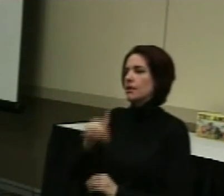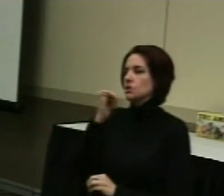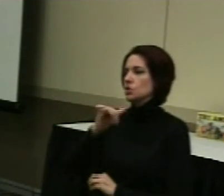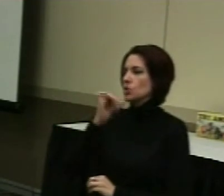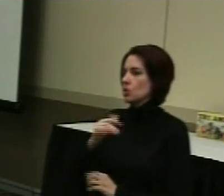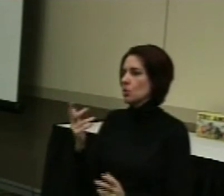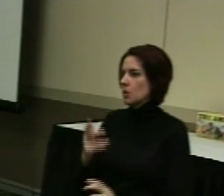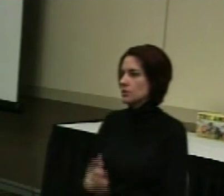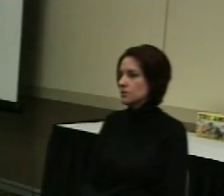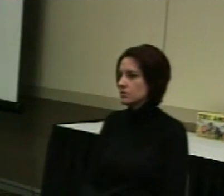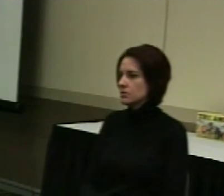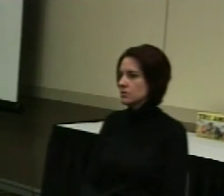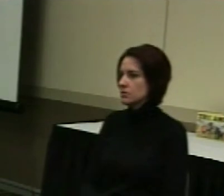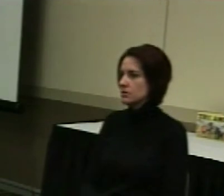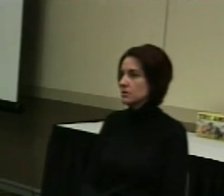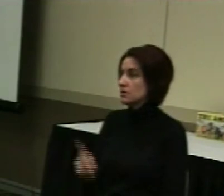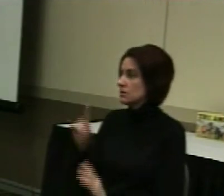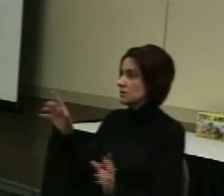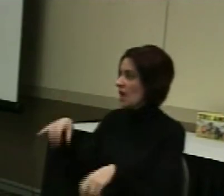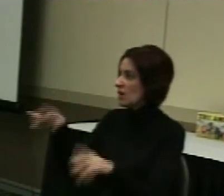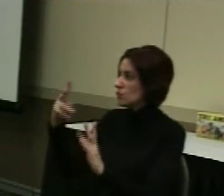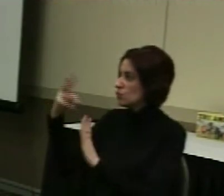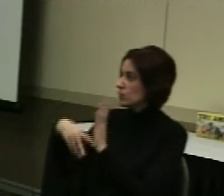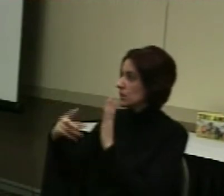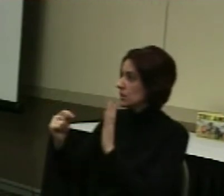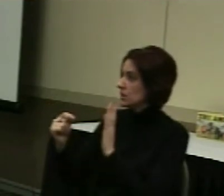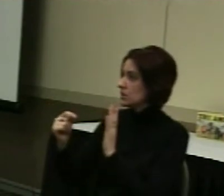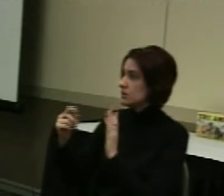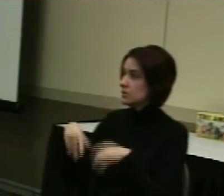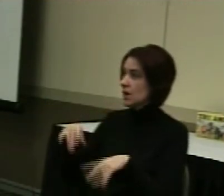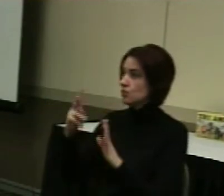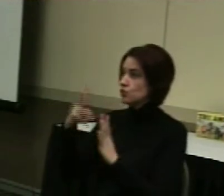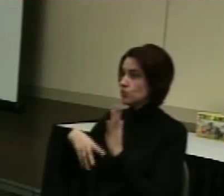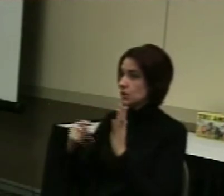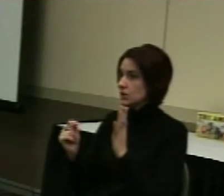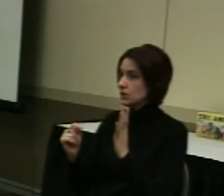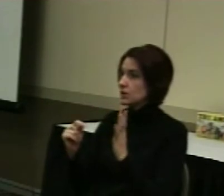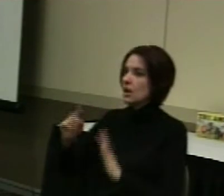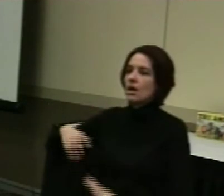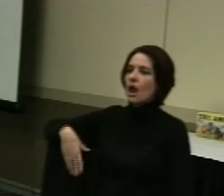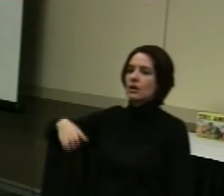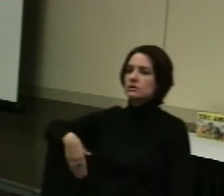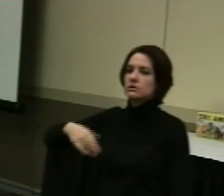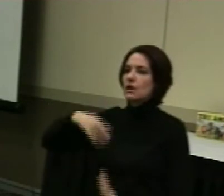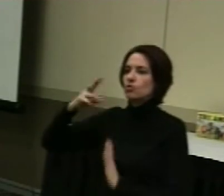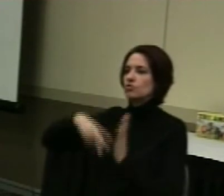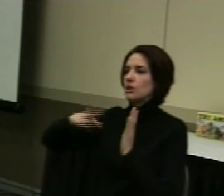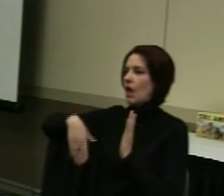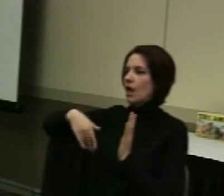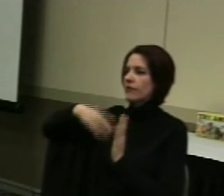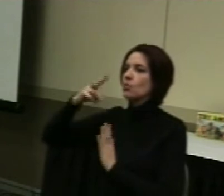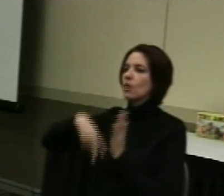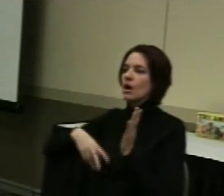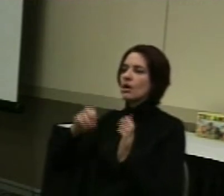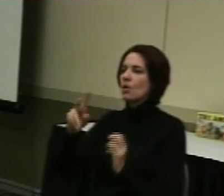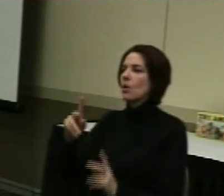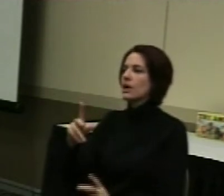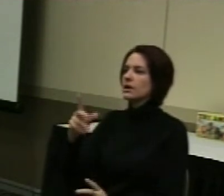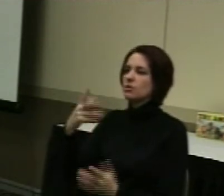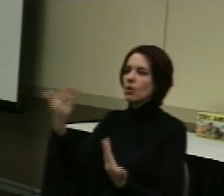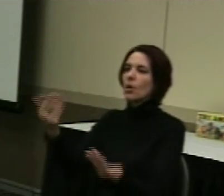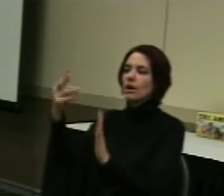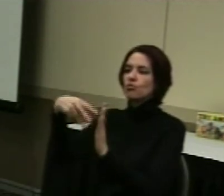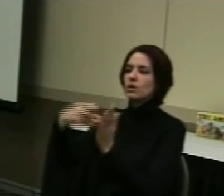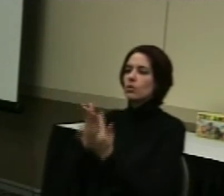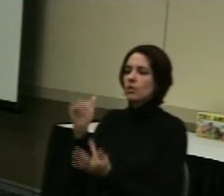Or did you get a chance to read it yet? No? You might take a few minutes then just to run through it real quickly, because I think you just got it a while ago,